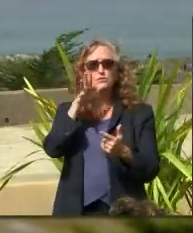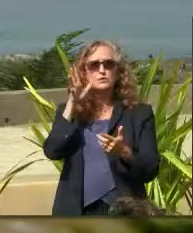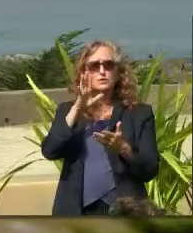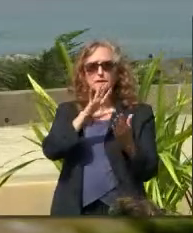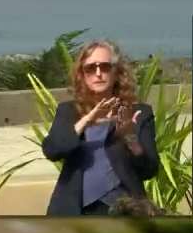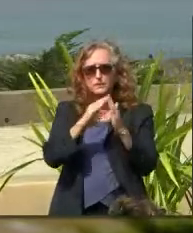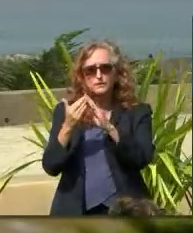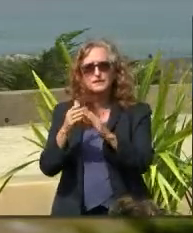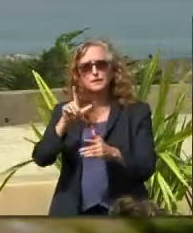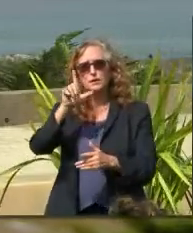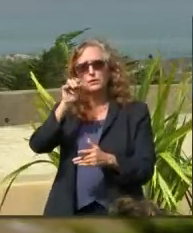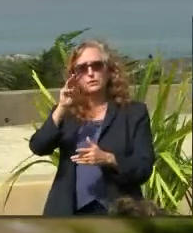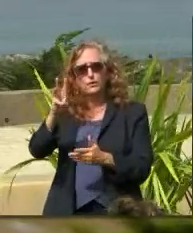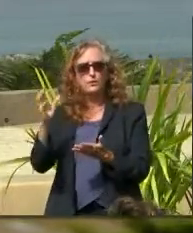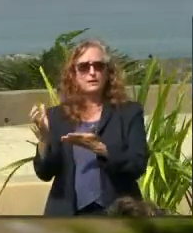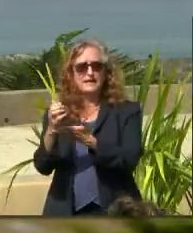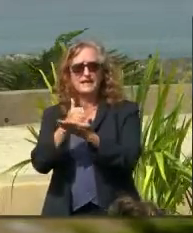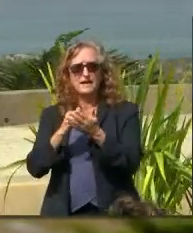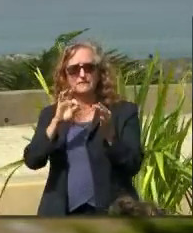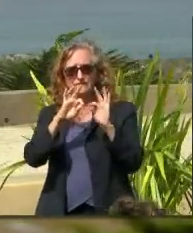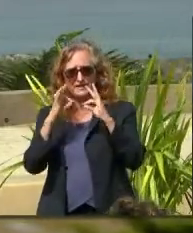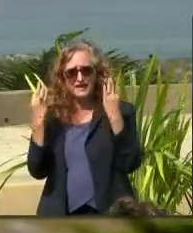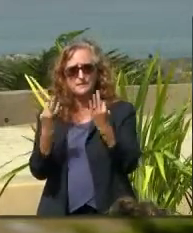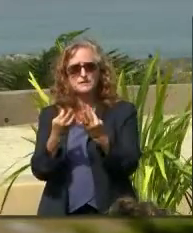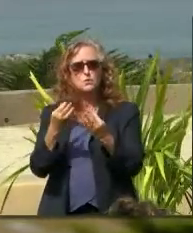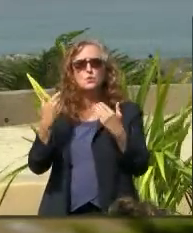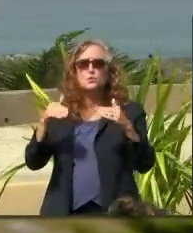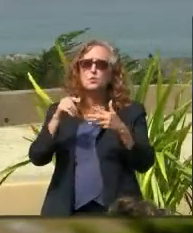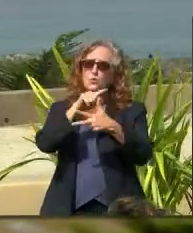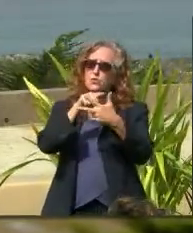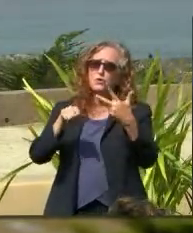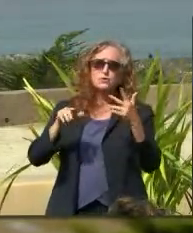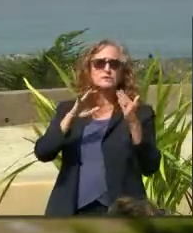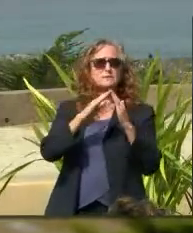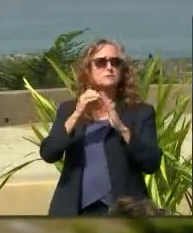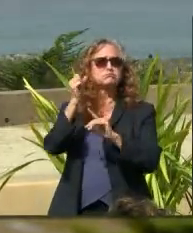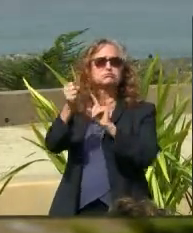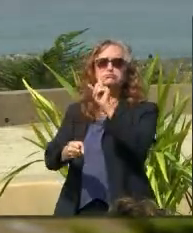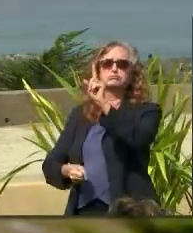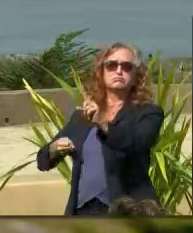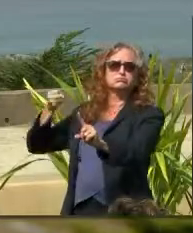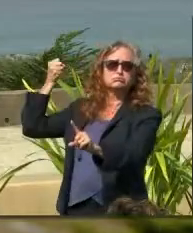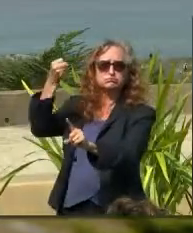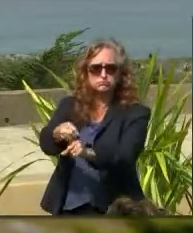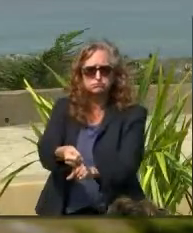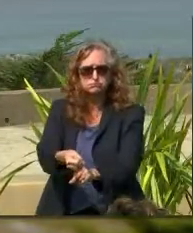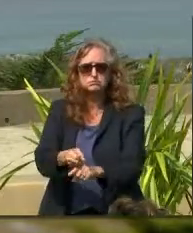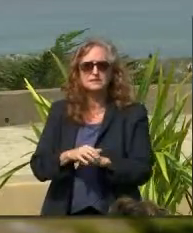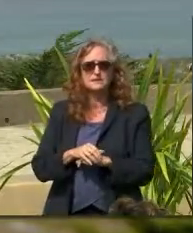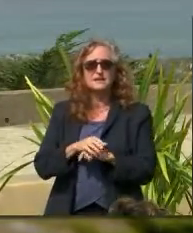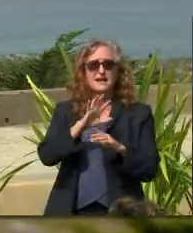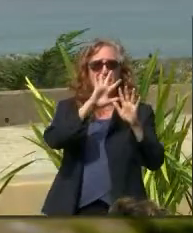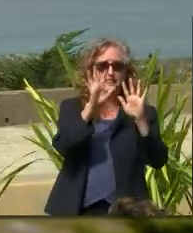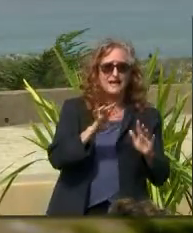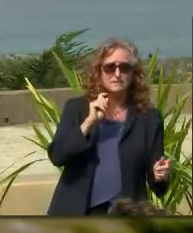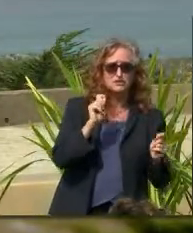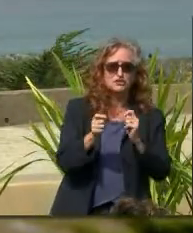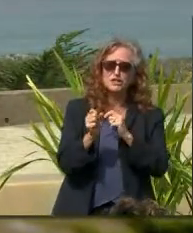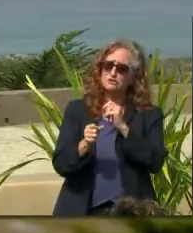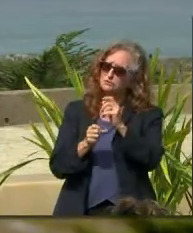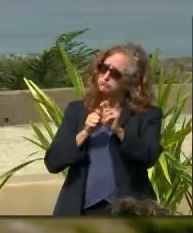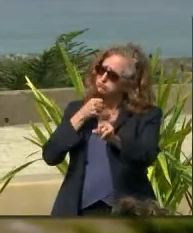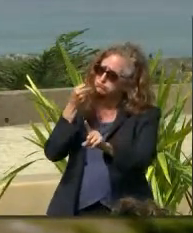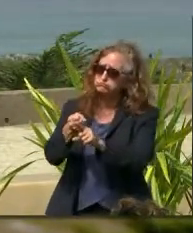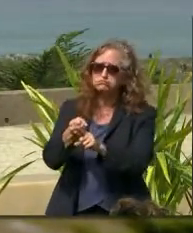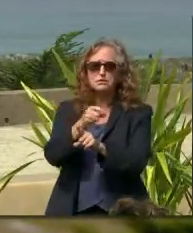low-income families. These communities have been hardest hit. They are disproportionately impacted by climate change. And